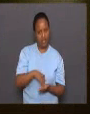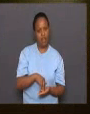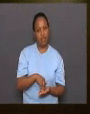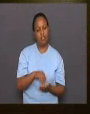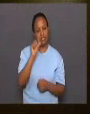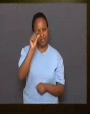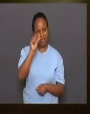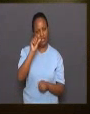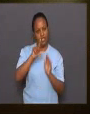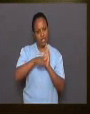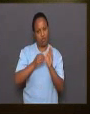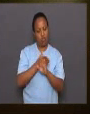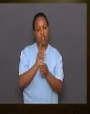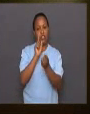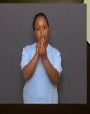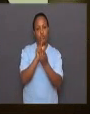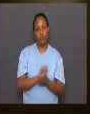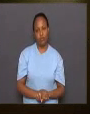Students, let's get ready.